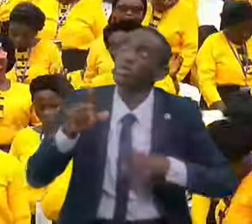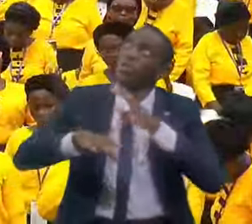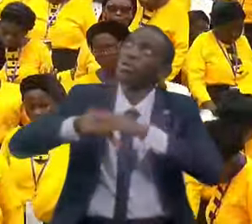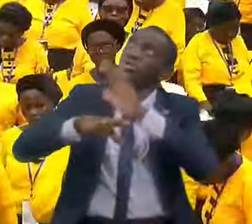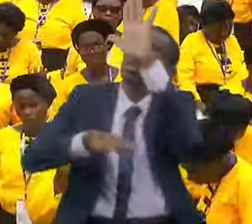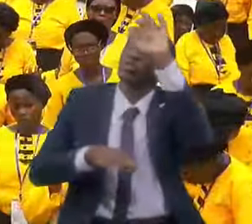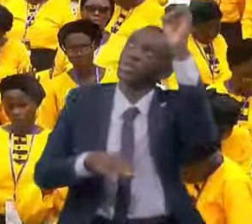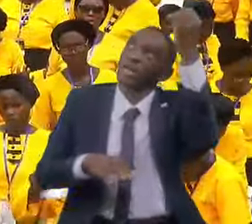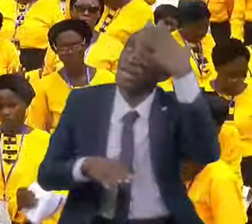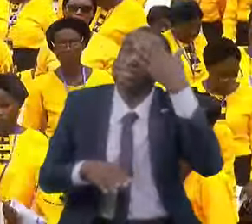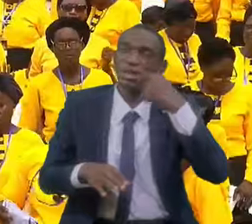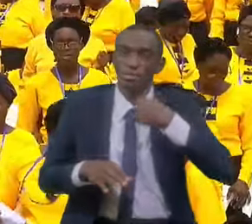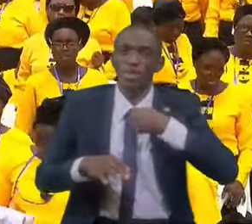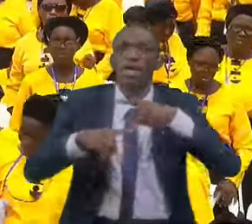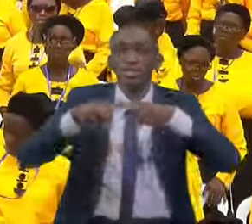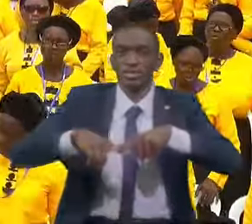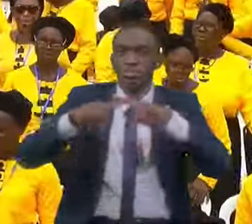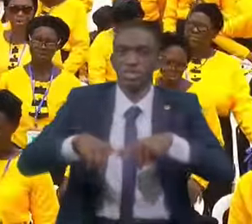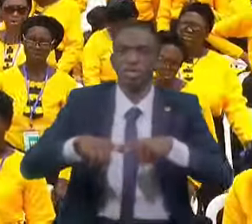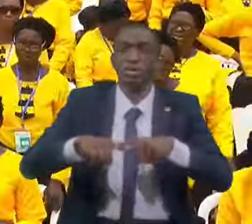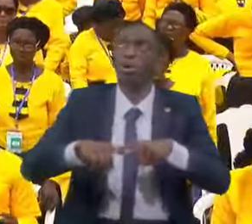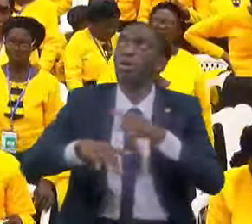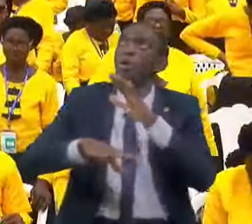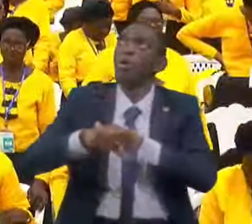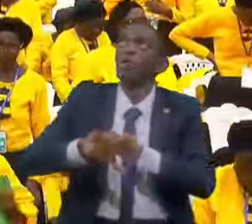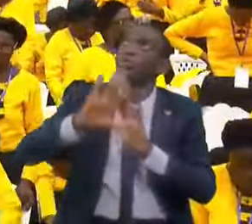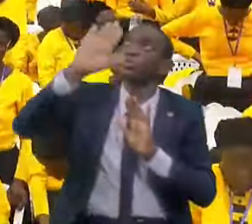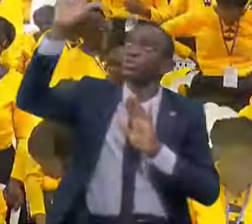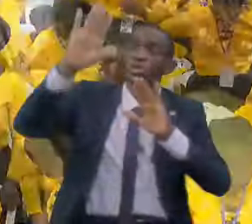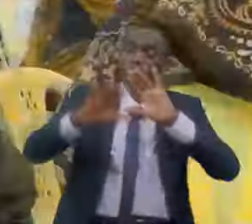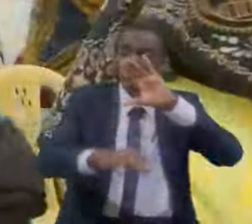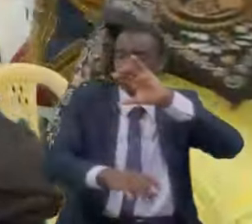Lord, on your strength I depend.